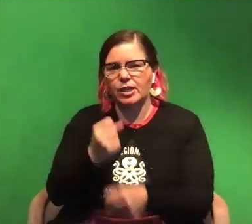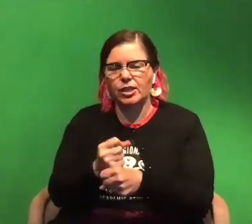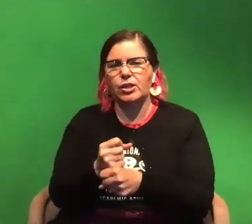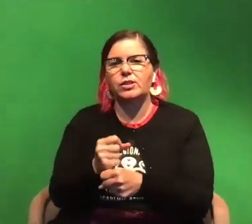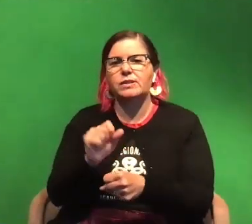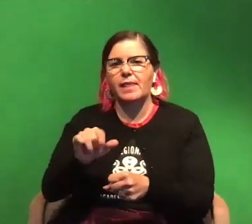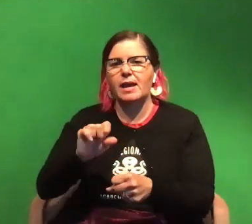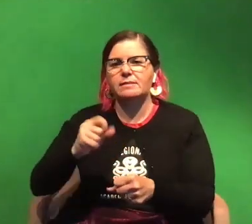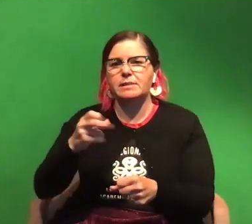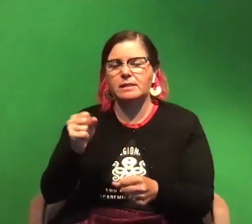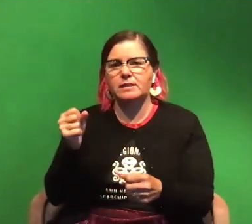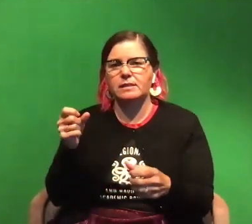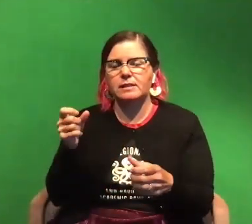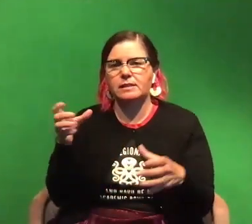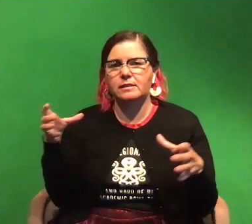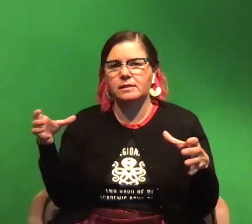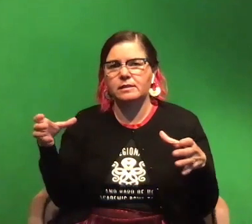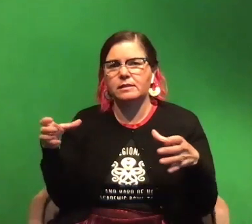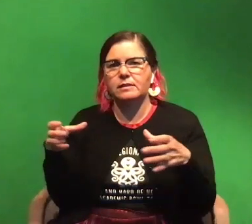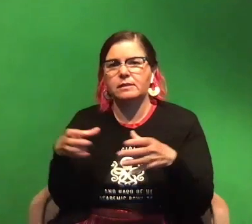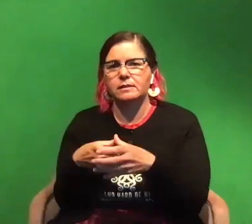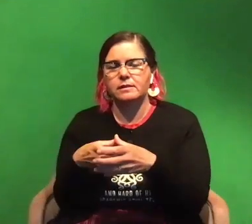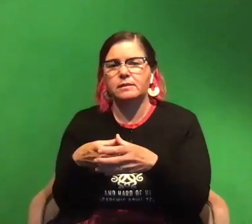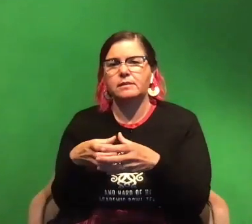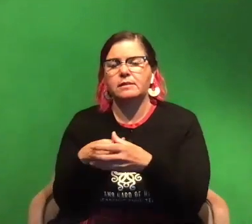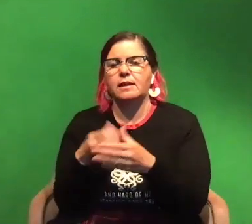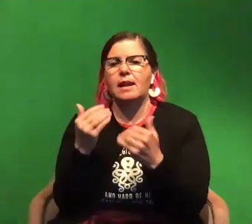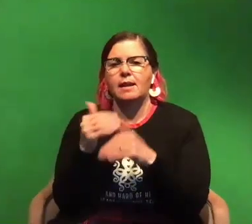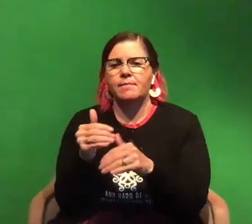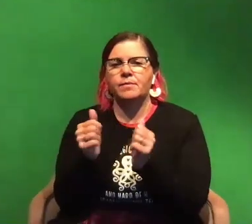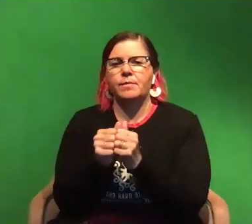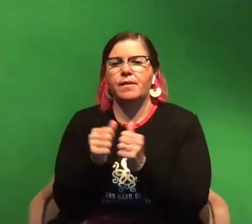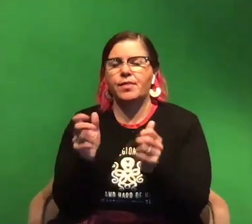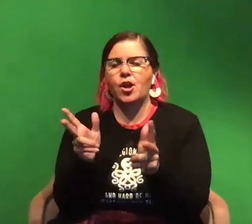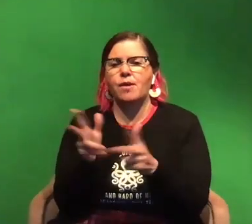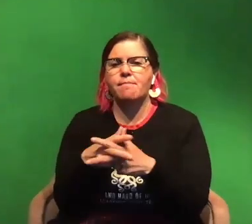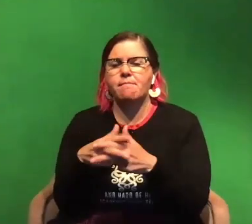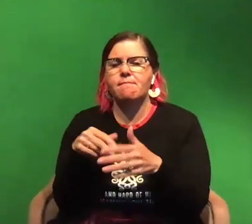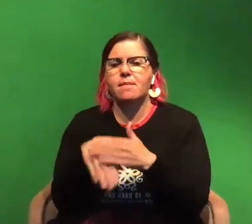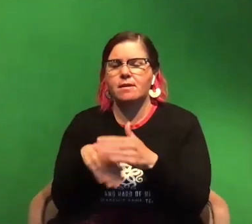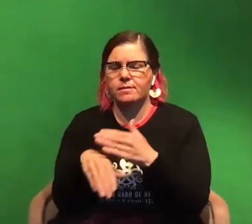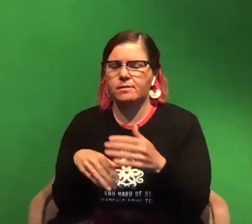has been very limited with their mating